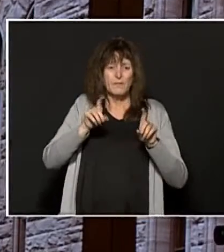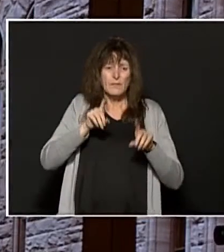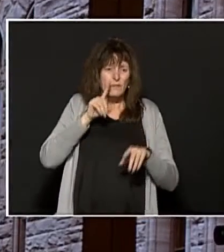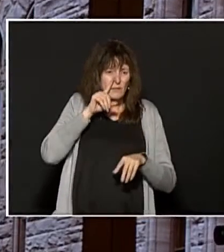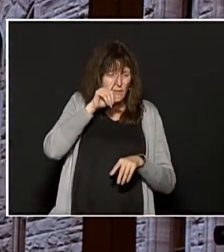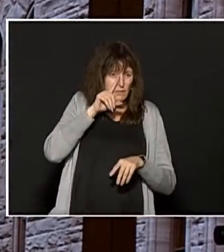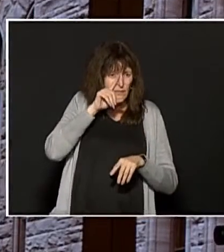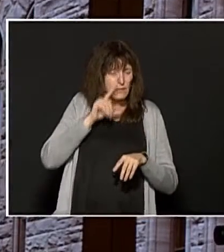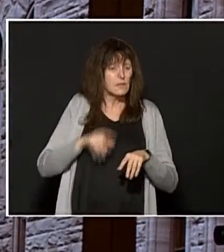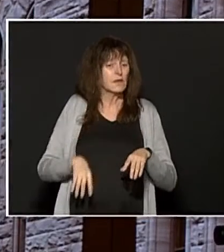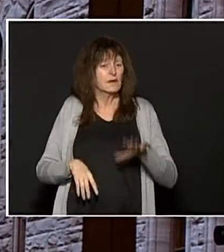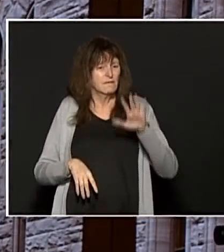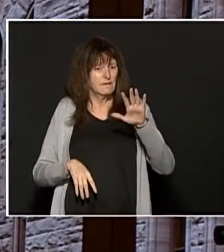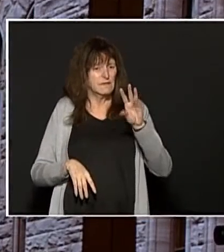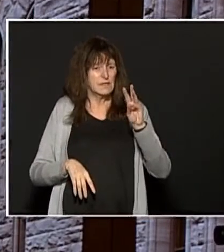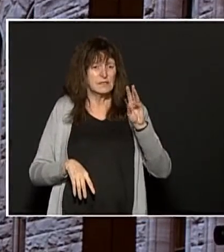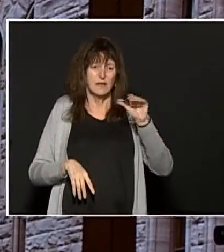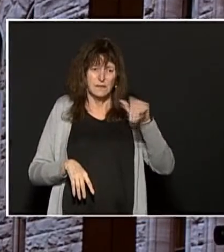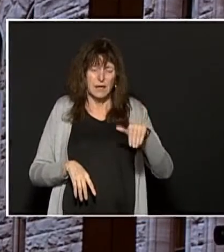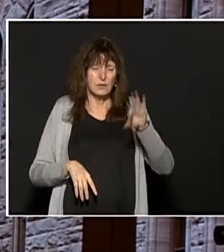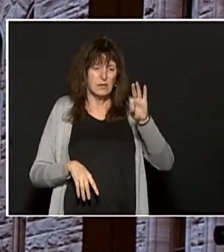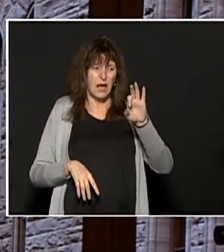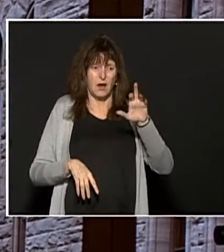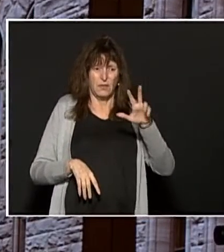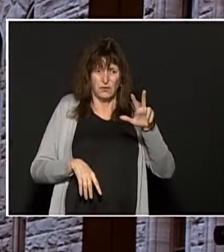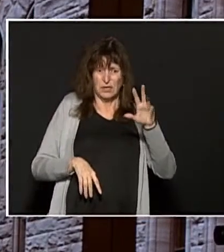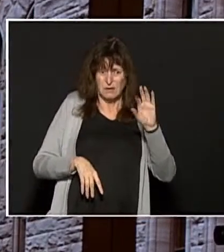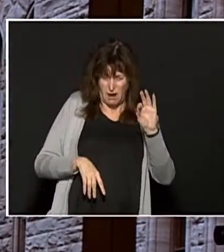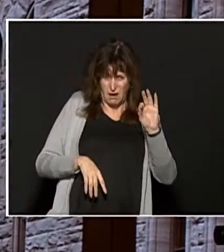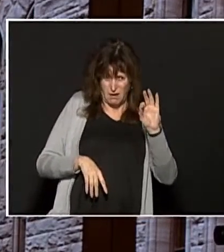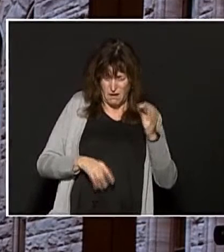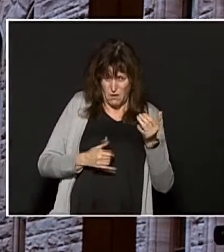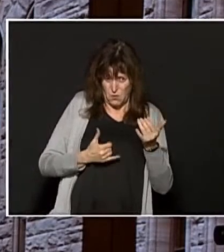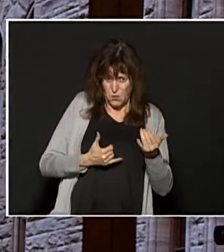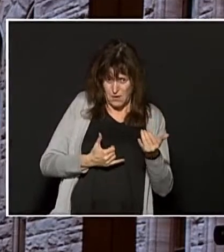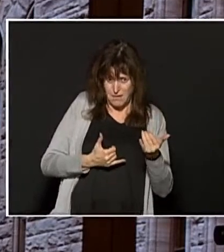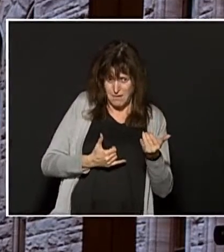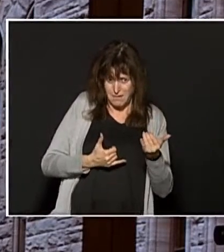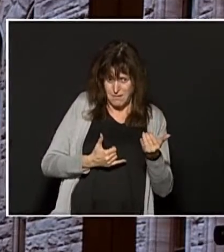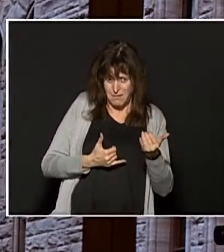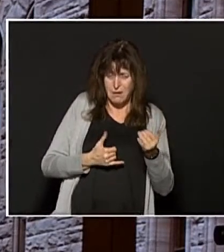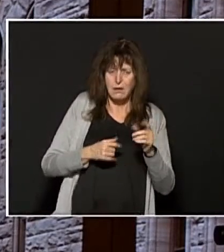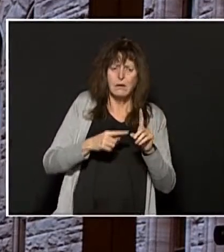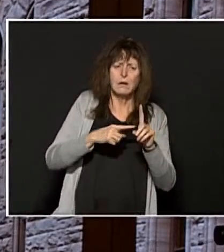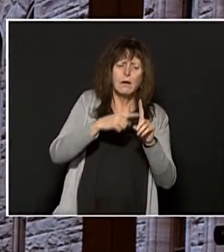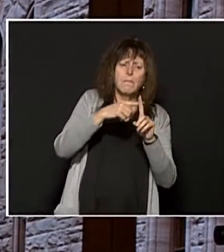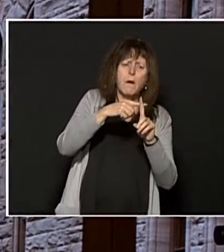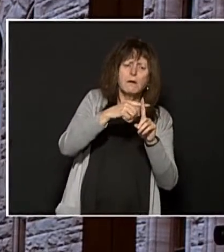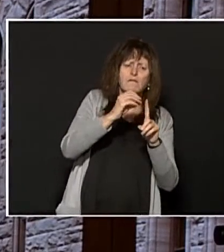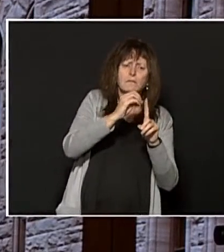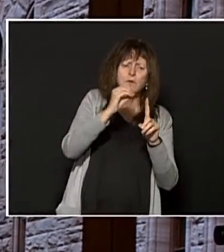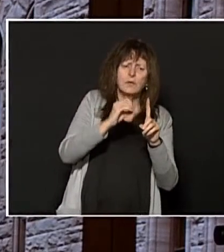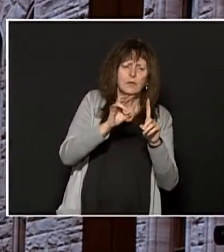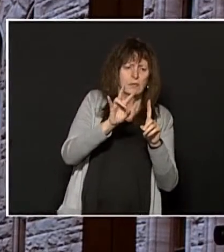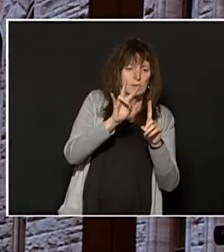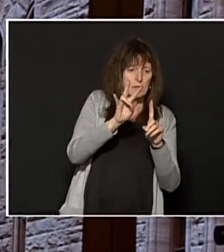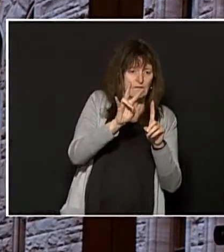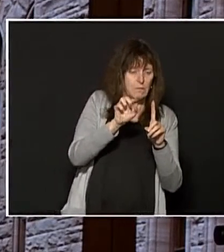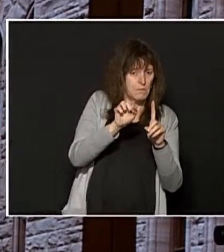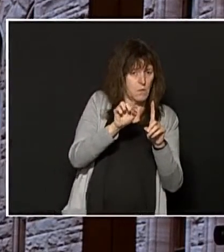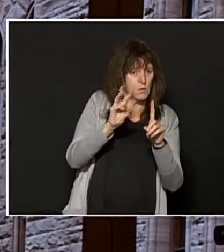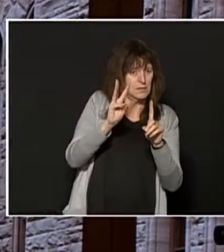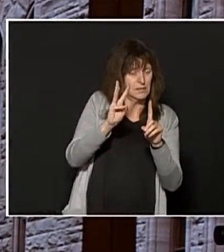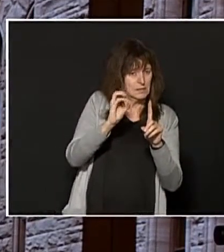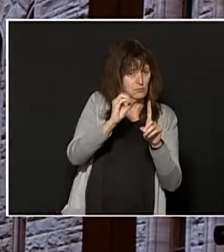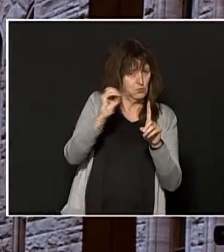56,939 tests were processed today, and the positivity rate is 7.6%. For those who